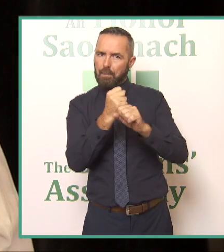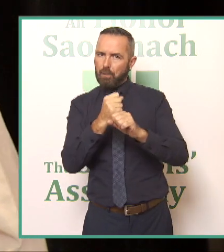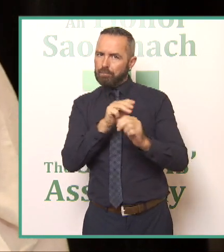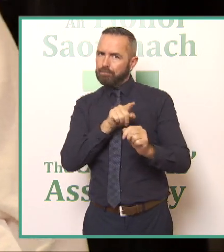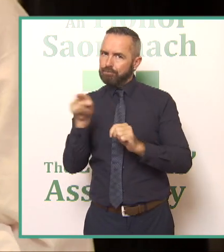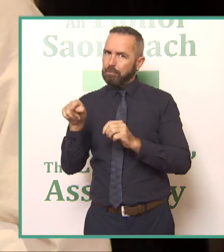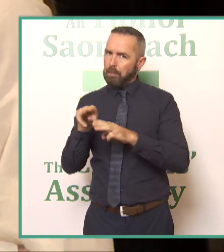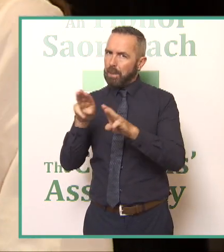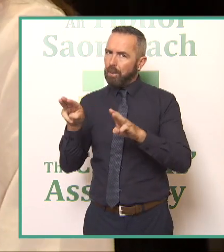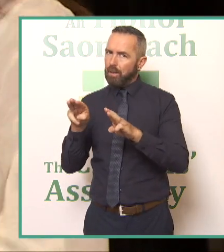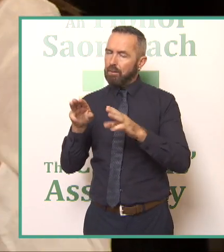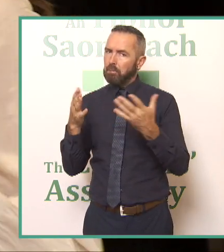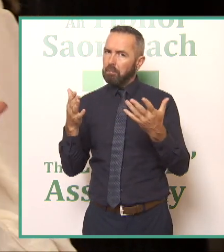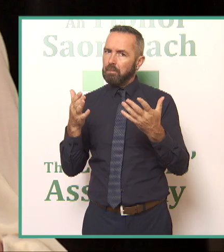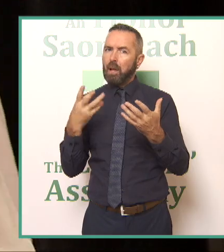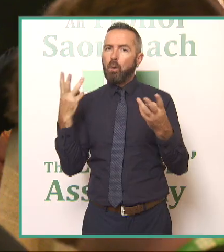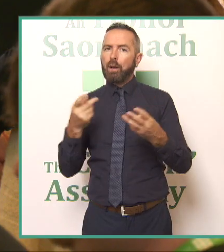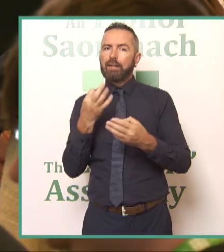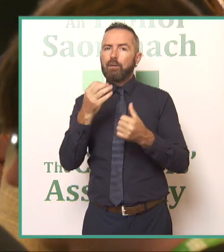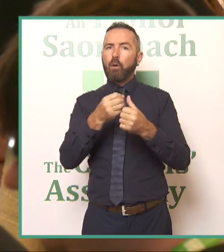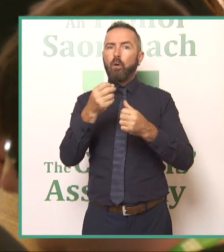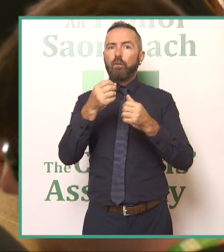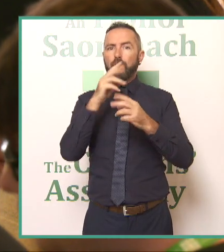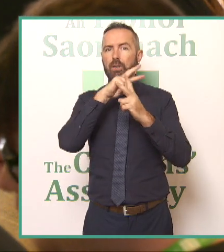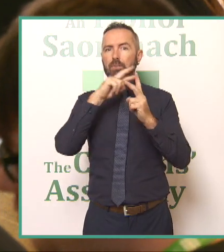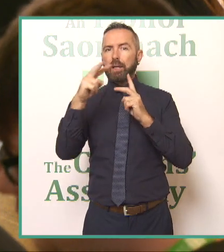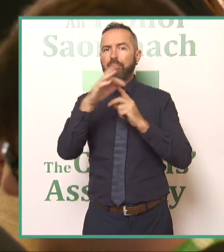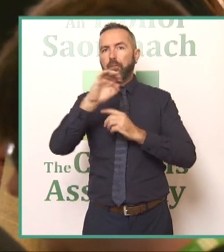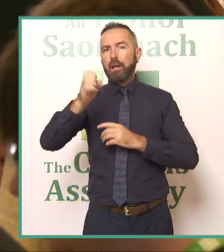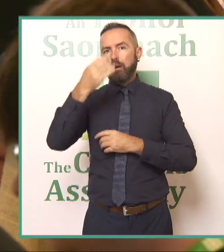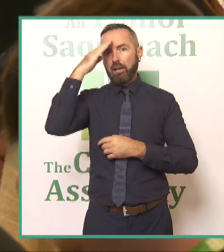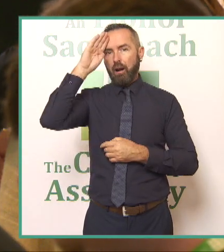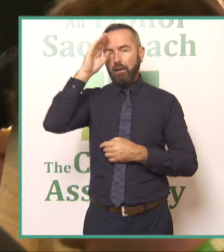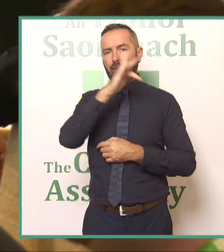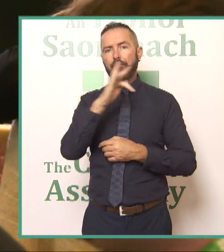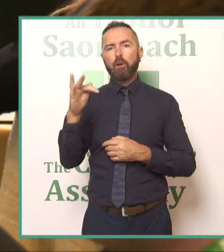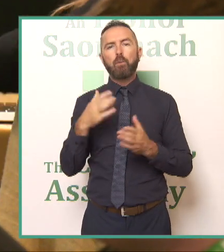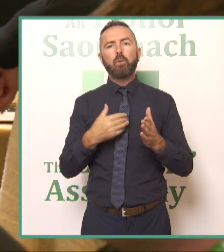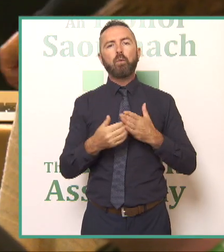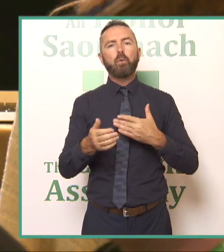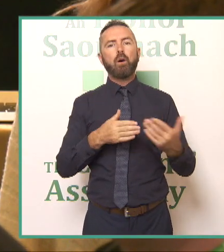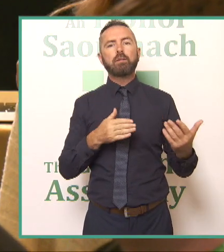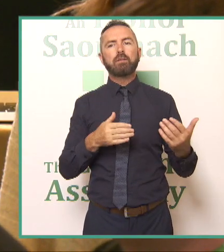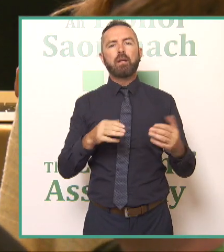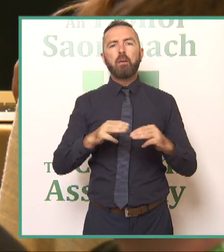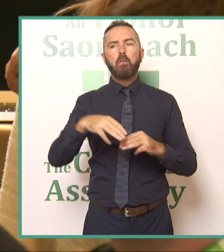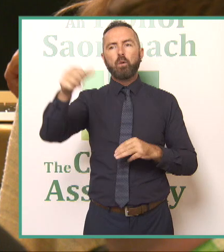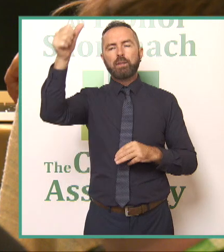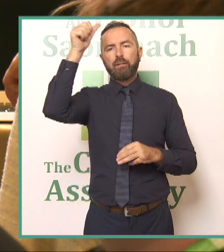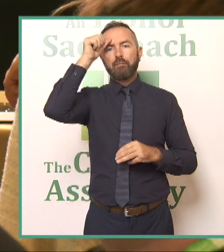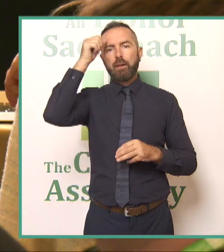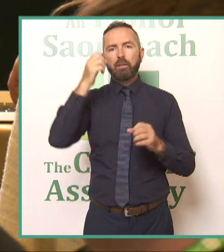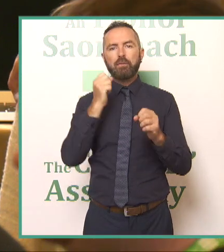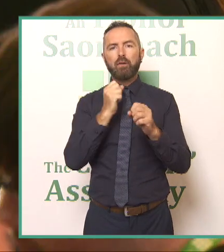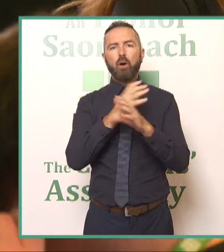to give you another voice from early Ireland, not just me interpreting it for you. And this is from probably the most famous of